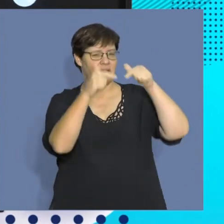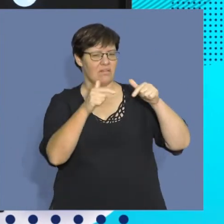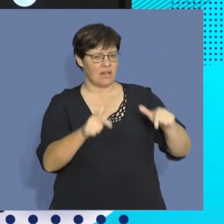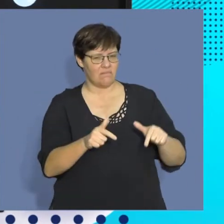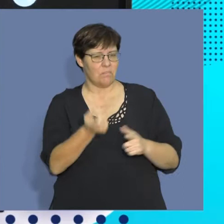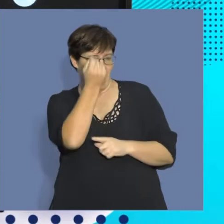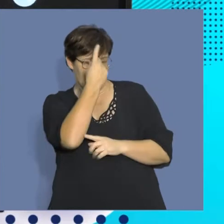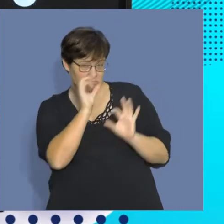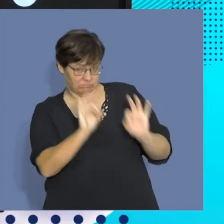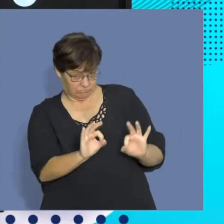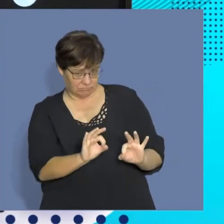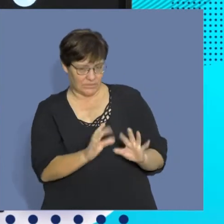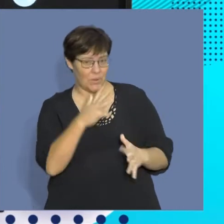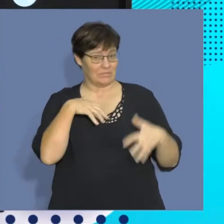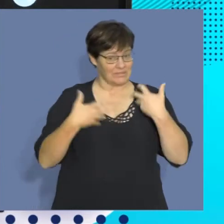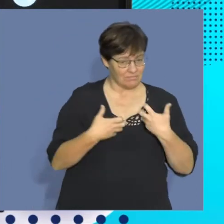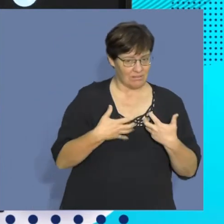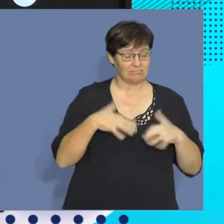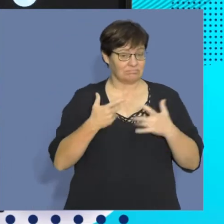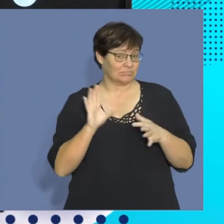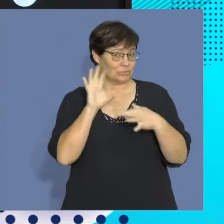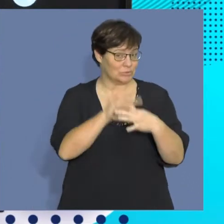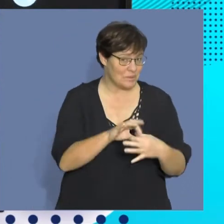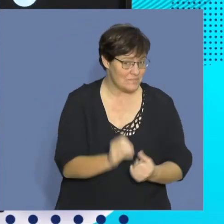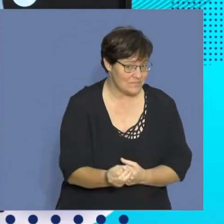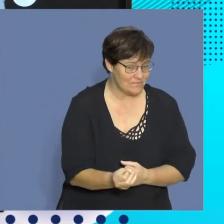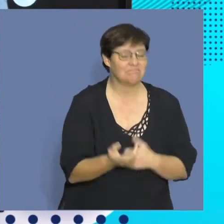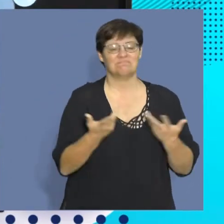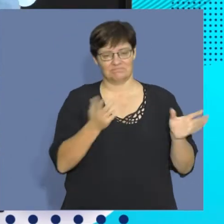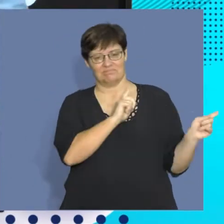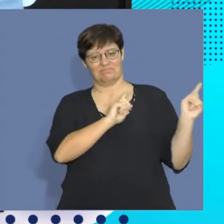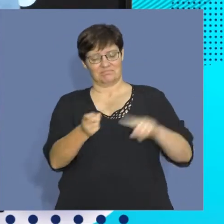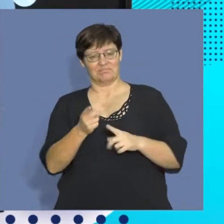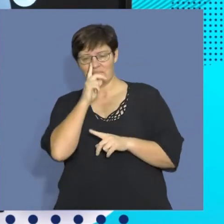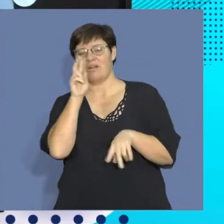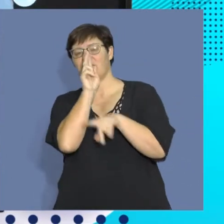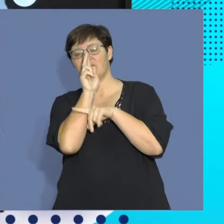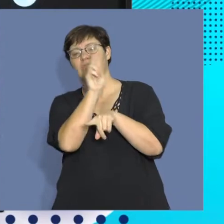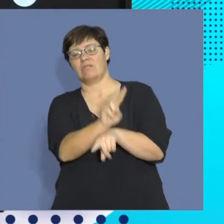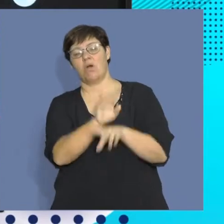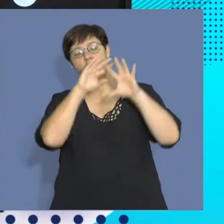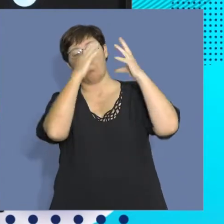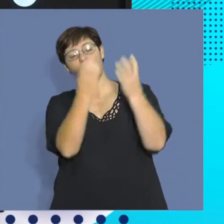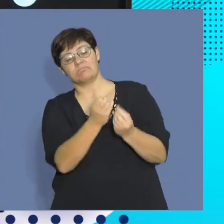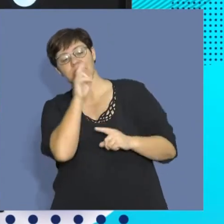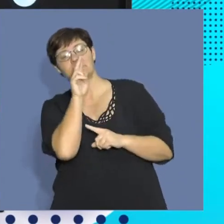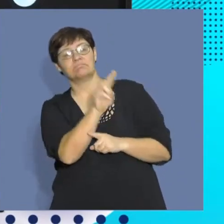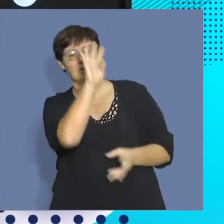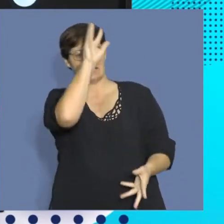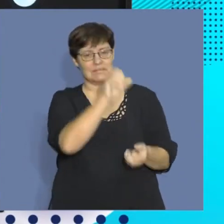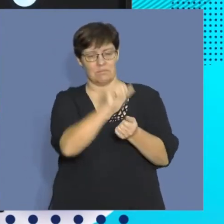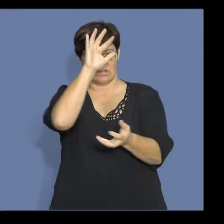that. So I hope you guys are excited and keen to join me on this. So let's get straight into an overview of the concepts and a summary of